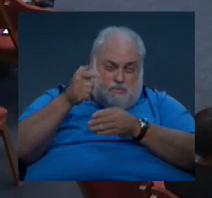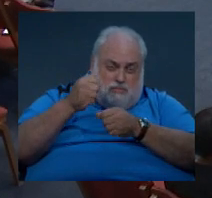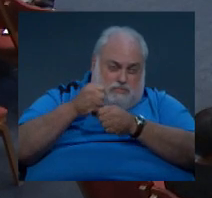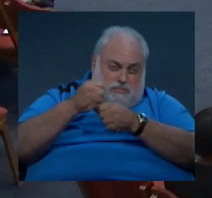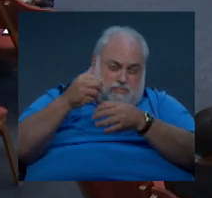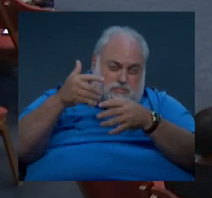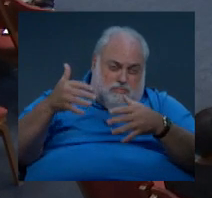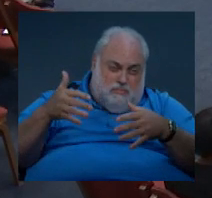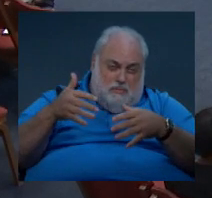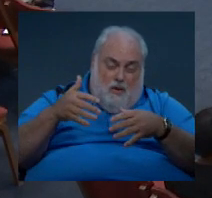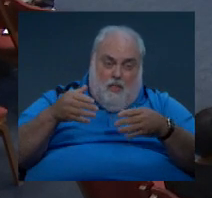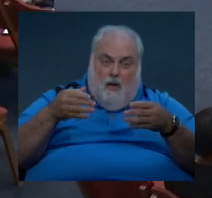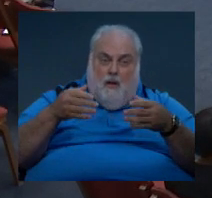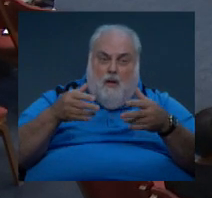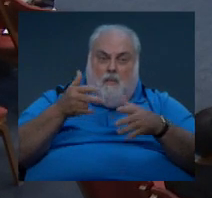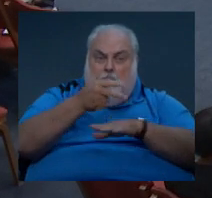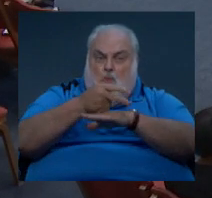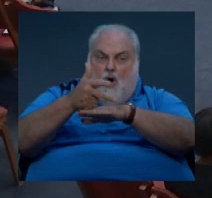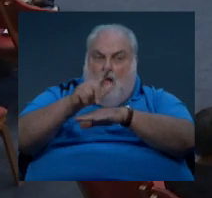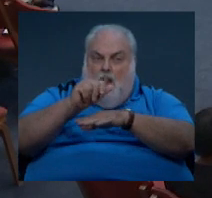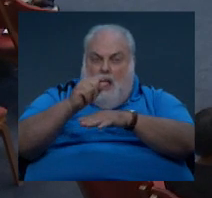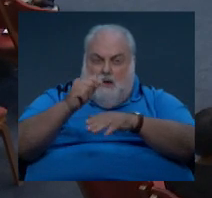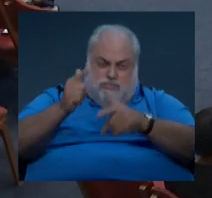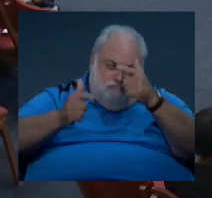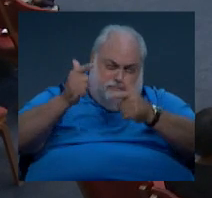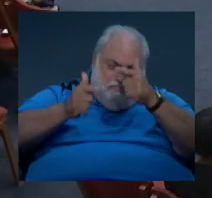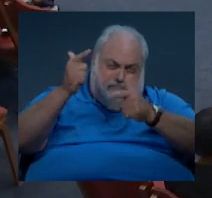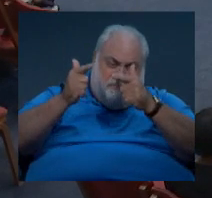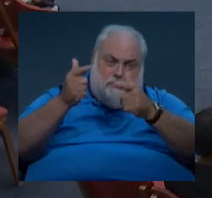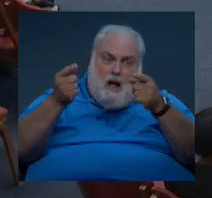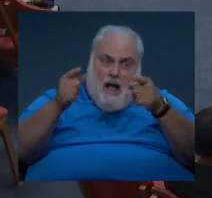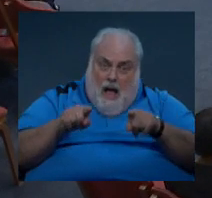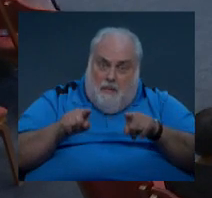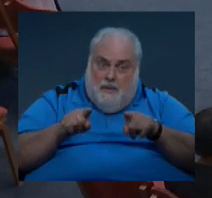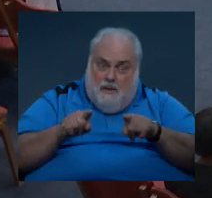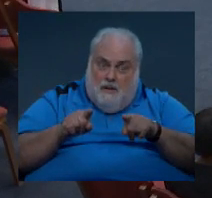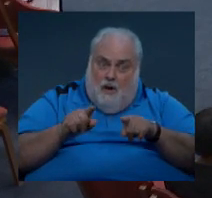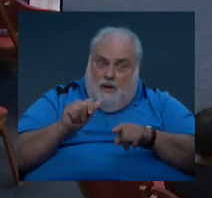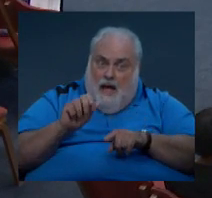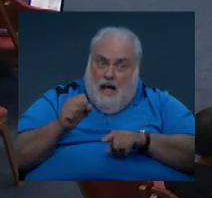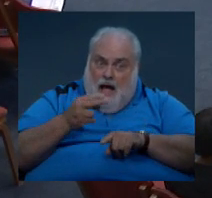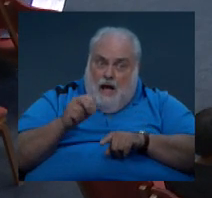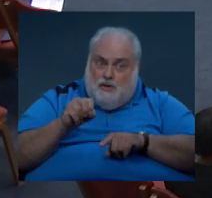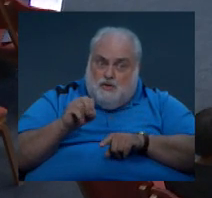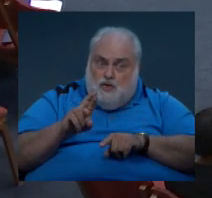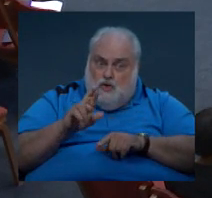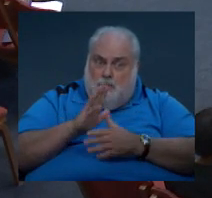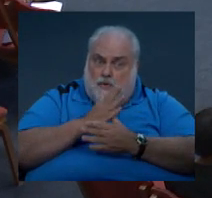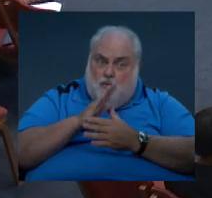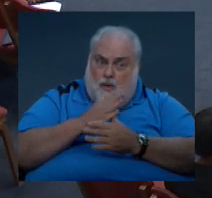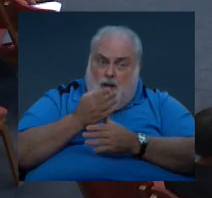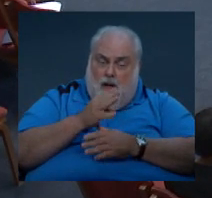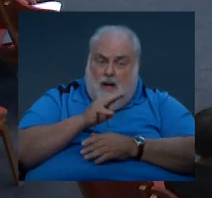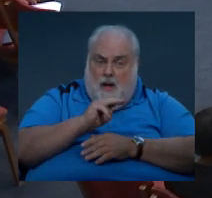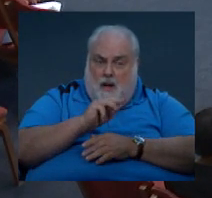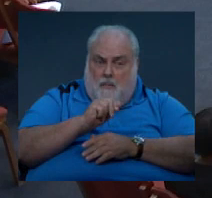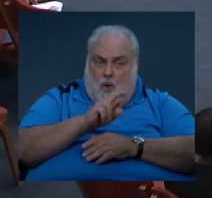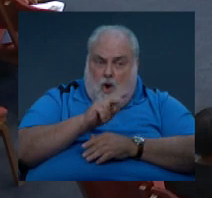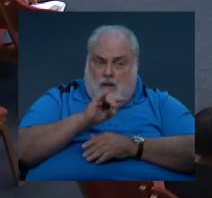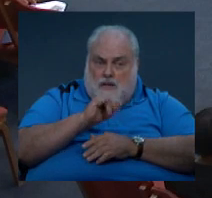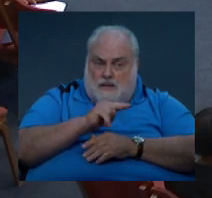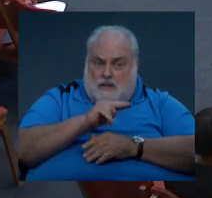had a shootout on our parking lot right there on Asher between Martin and Brown